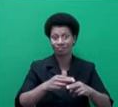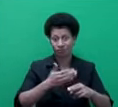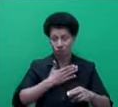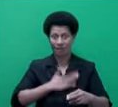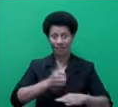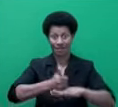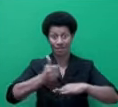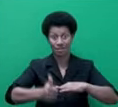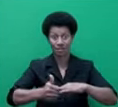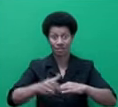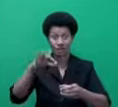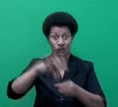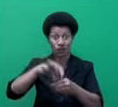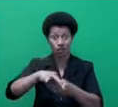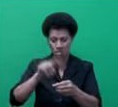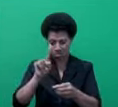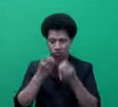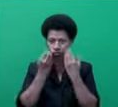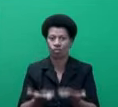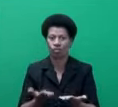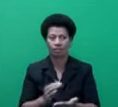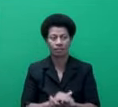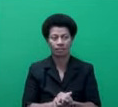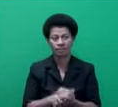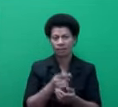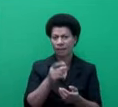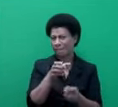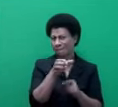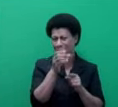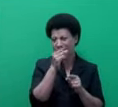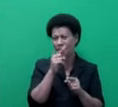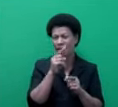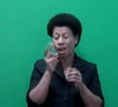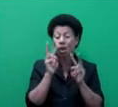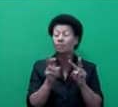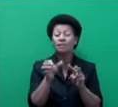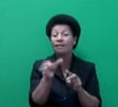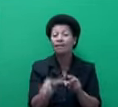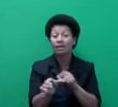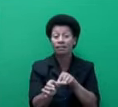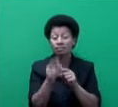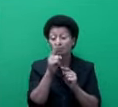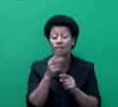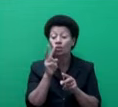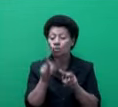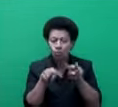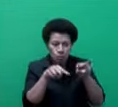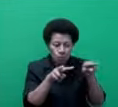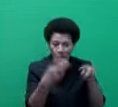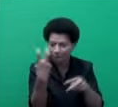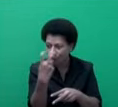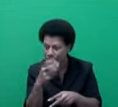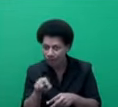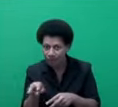Sir, once a Multinational Observer Group gives you a tick-off, sir, I think everybody should take note. You